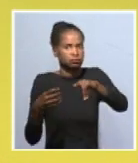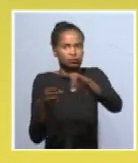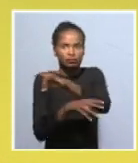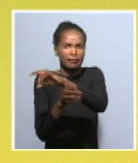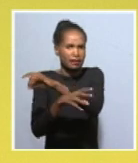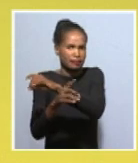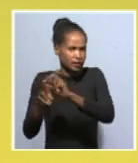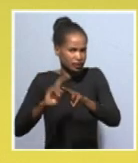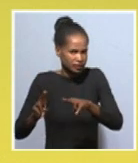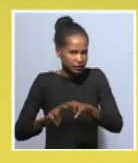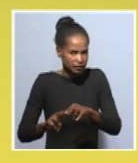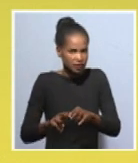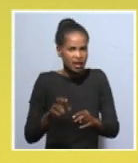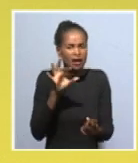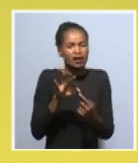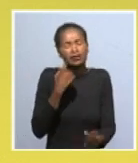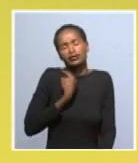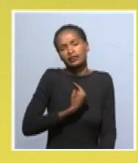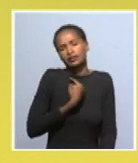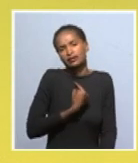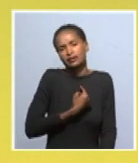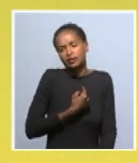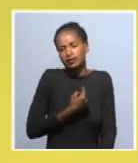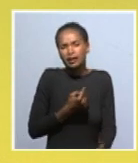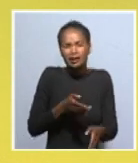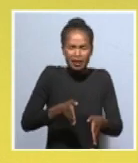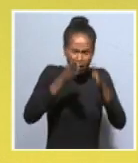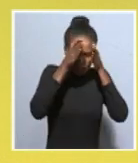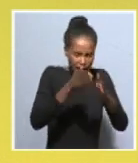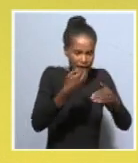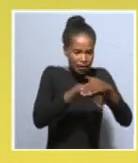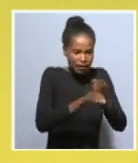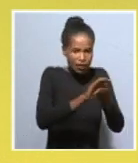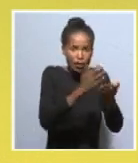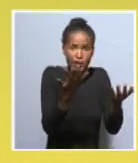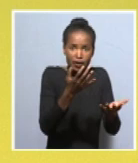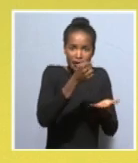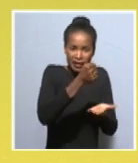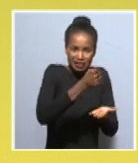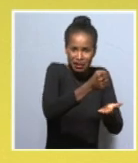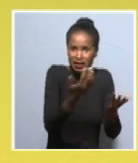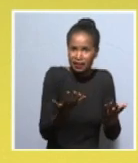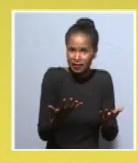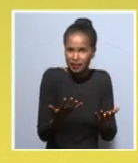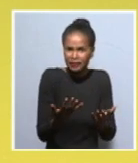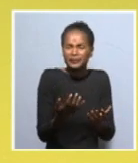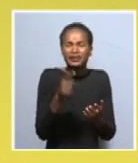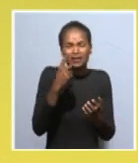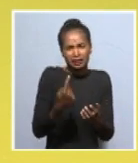The choice is ours, where we want to invest and where we think it's going to work for us as a